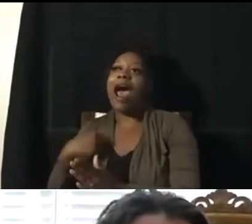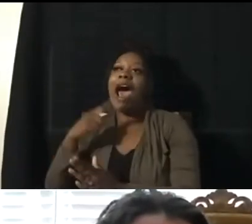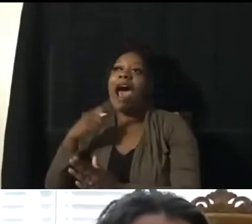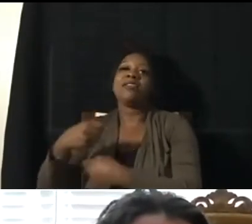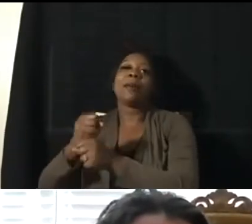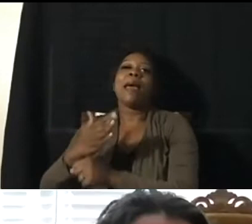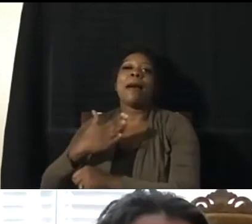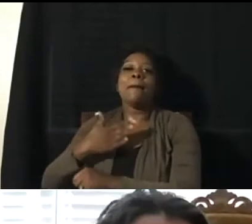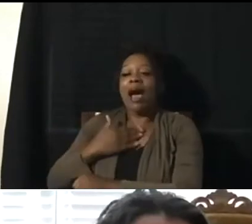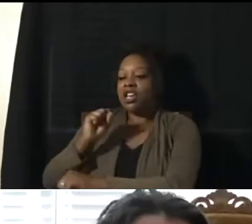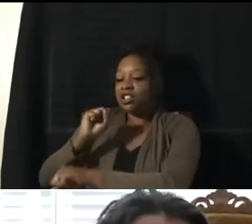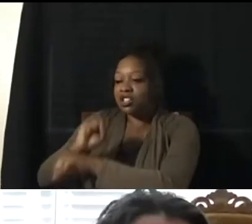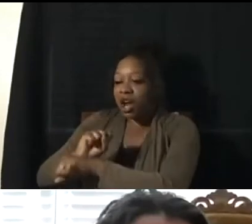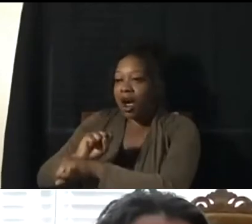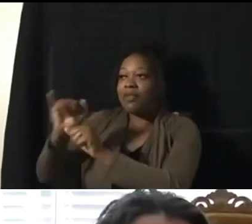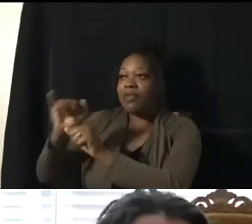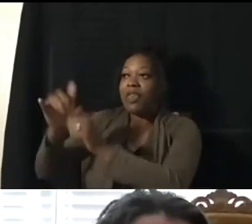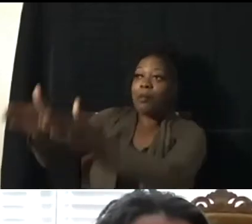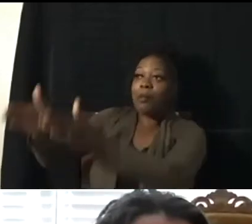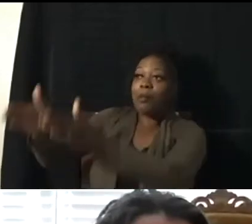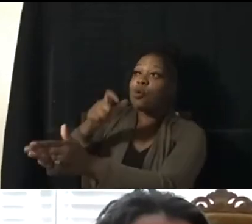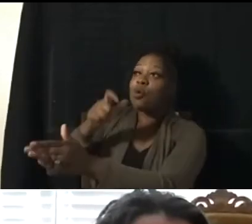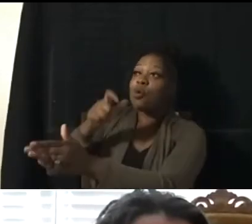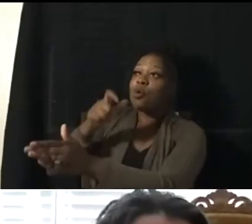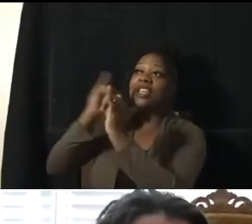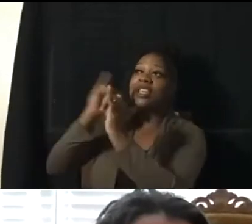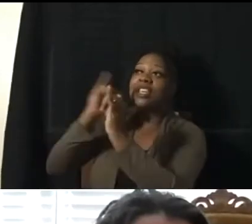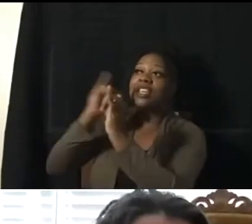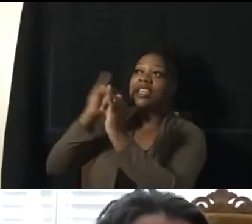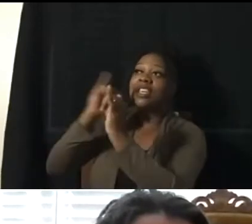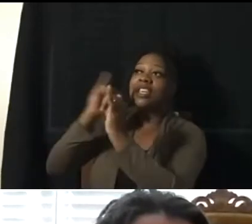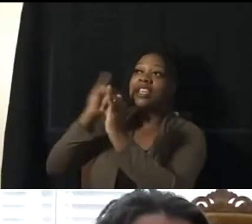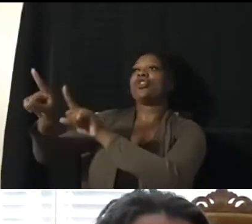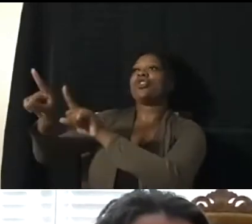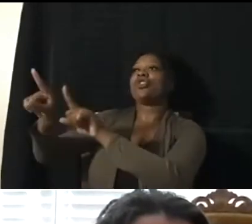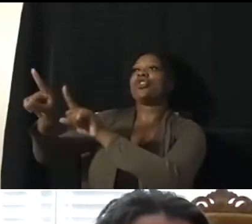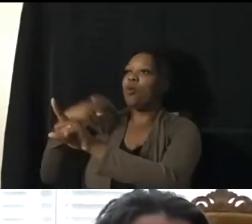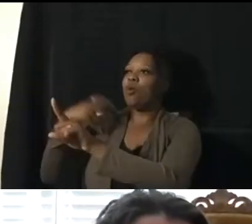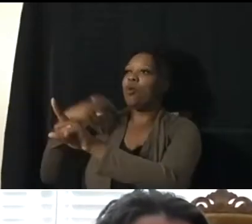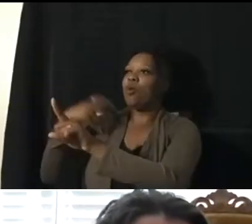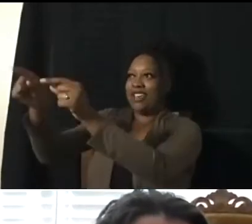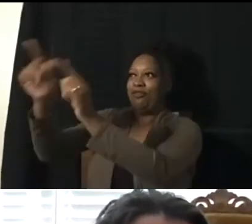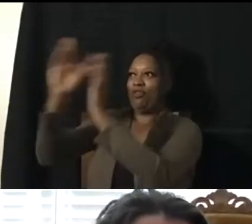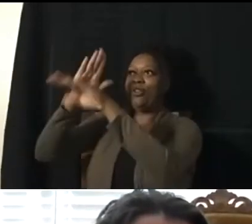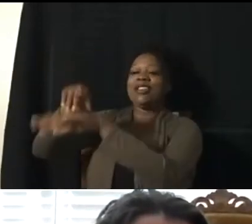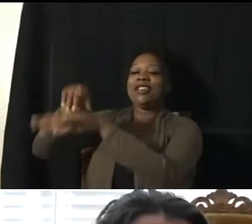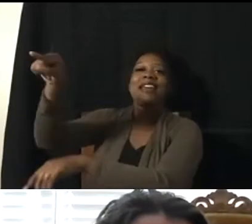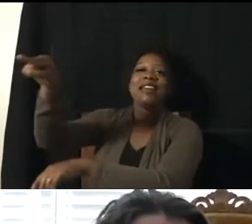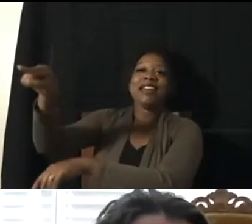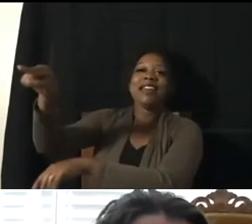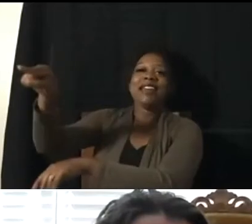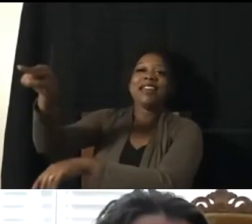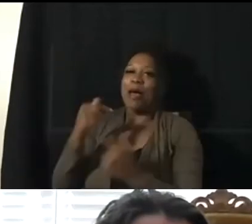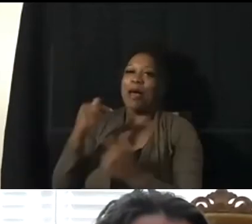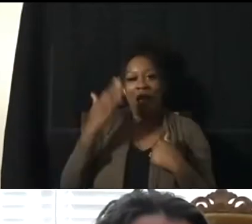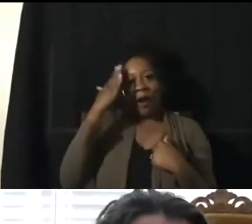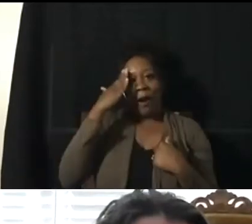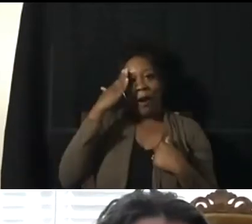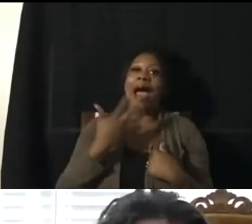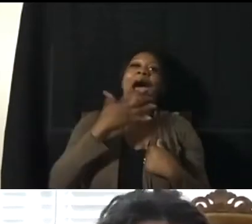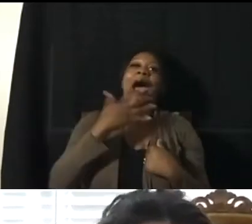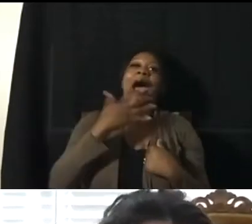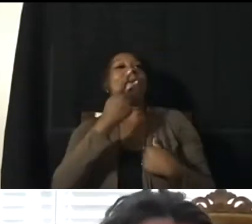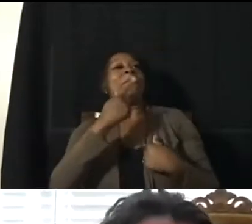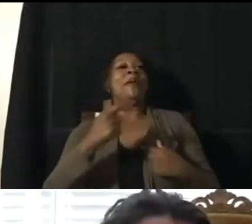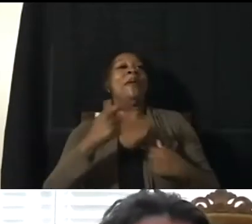of who I was interviewing the star of the show, and not have, you know, my hot pink wheelchair be the one kind of stealing that